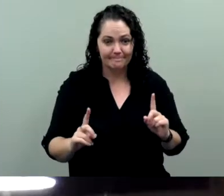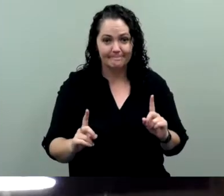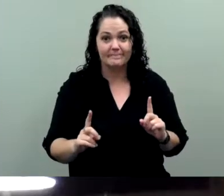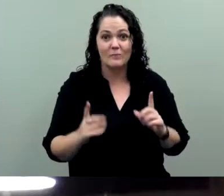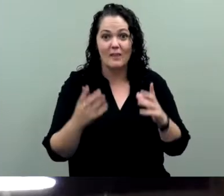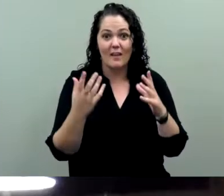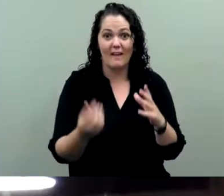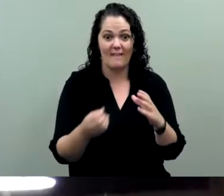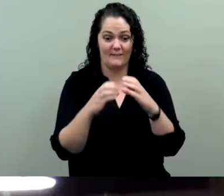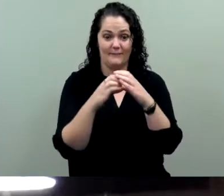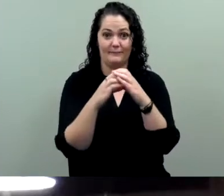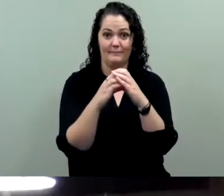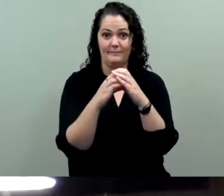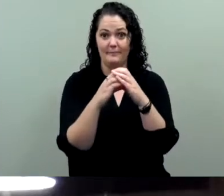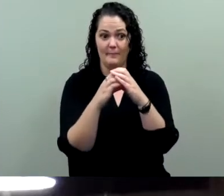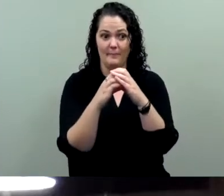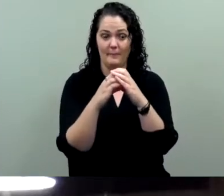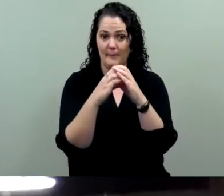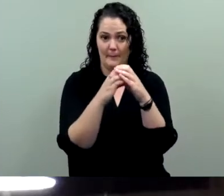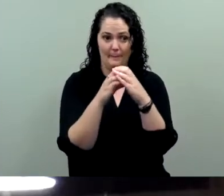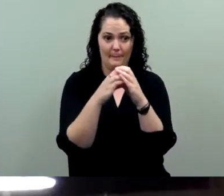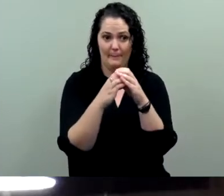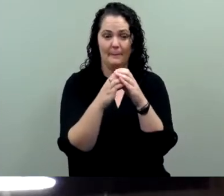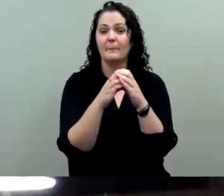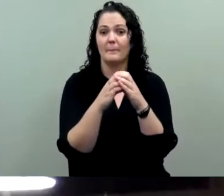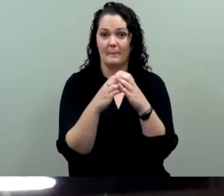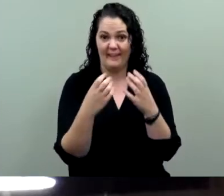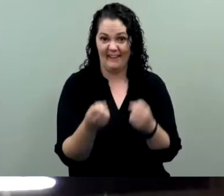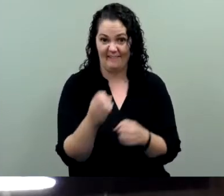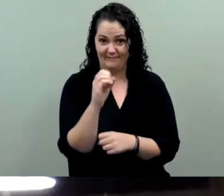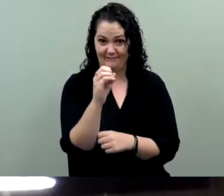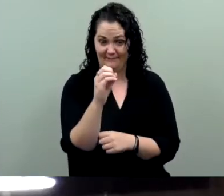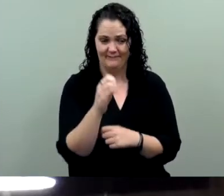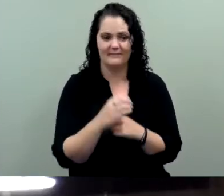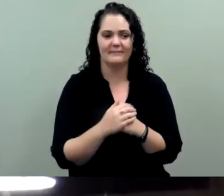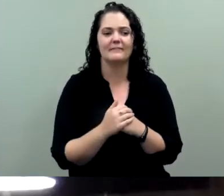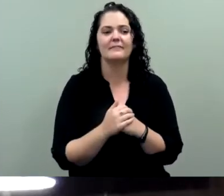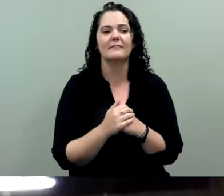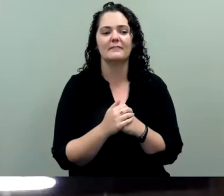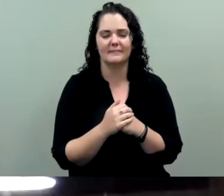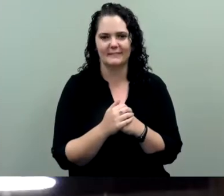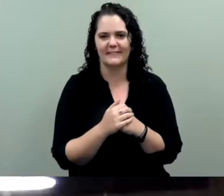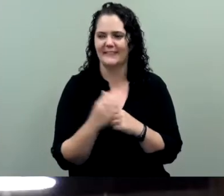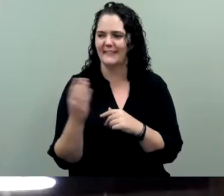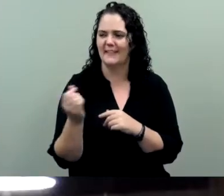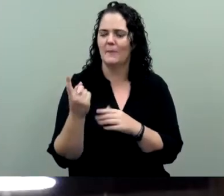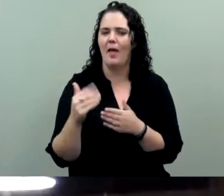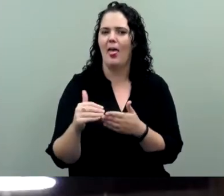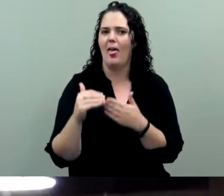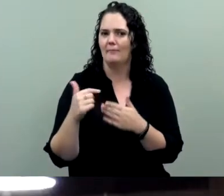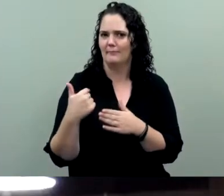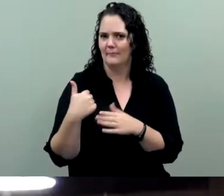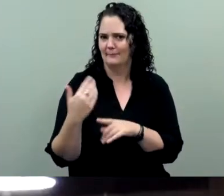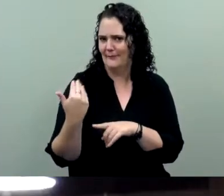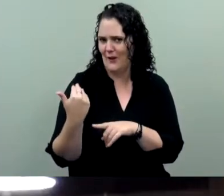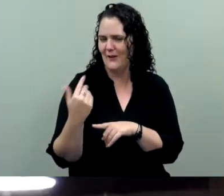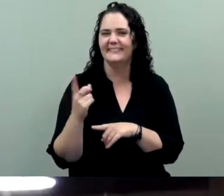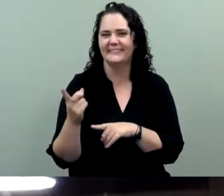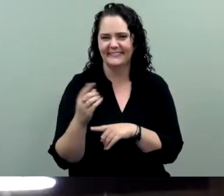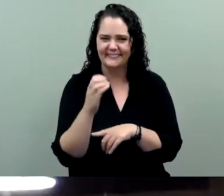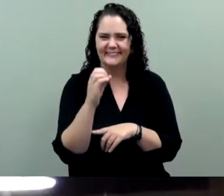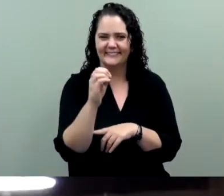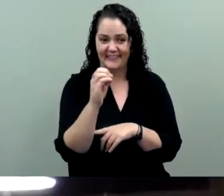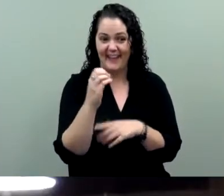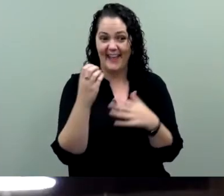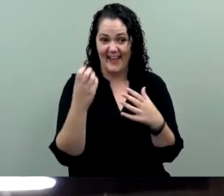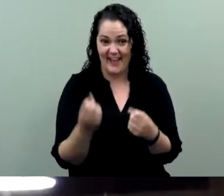pit, which was done by one of my lovely producers that's here in the, in the studio with me. Once